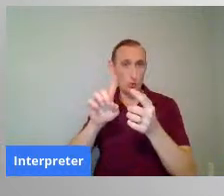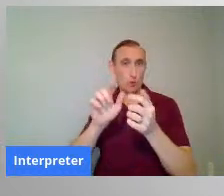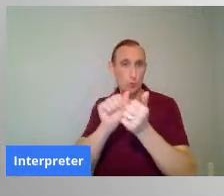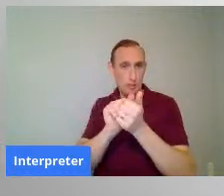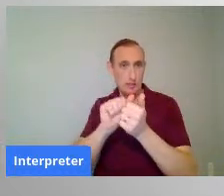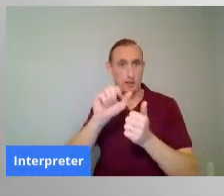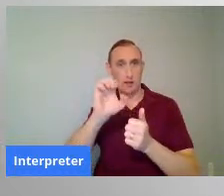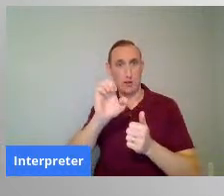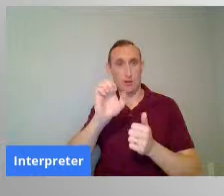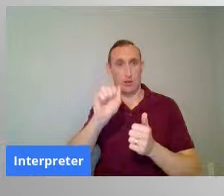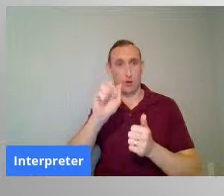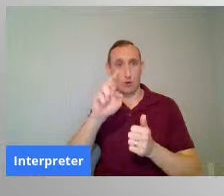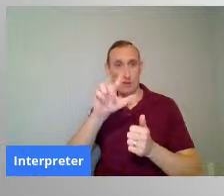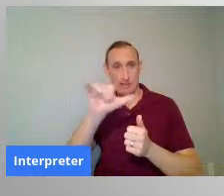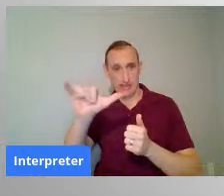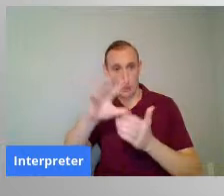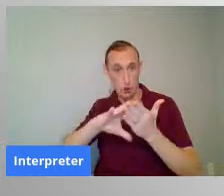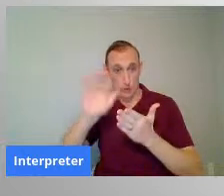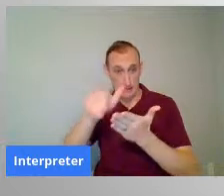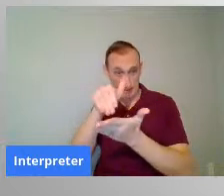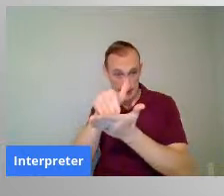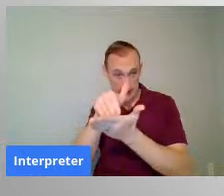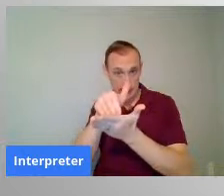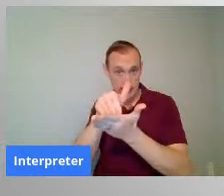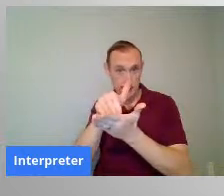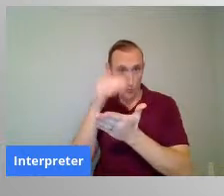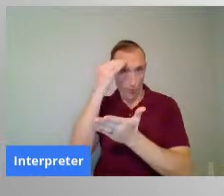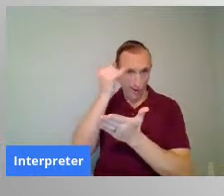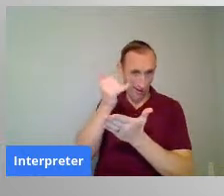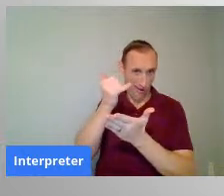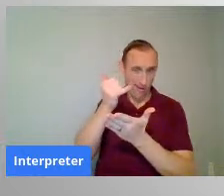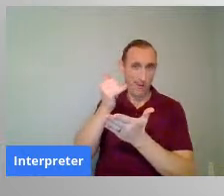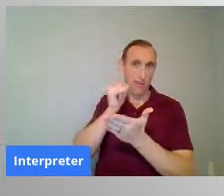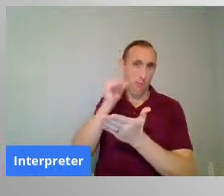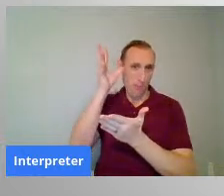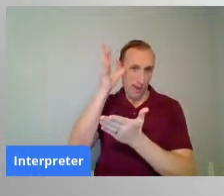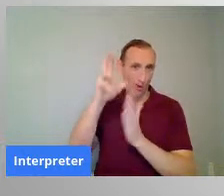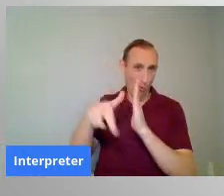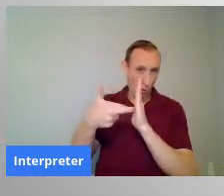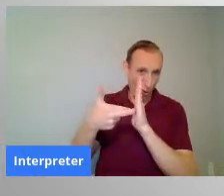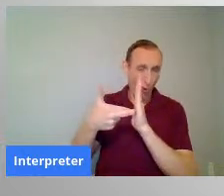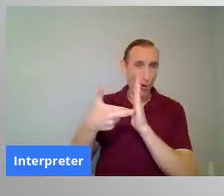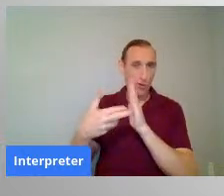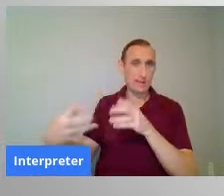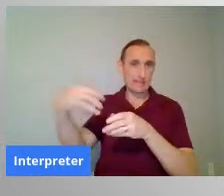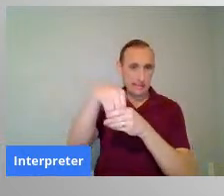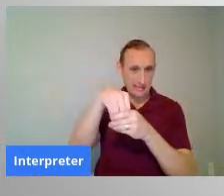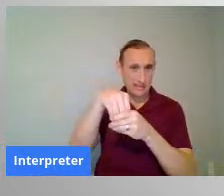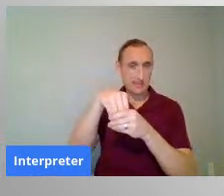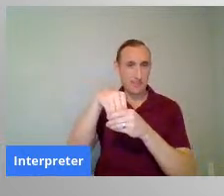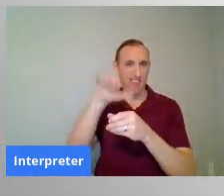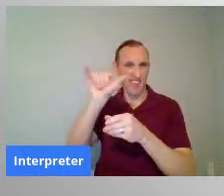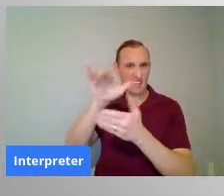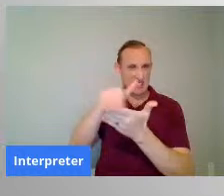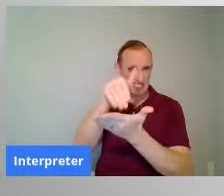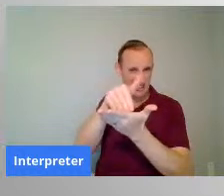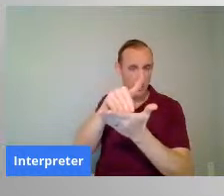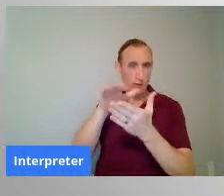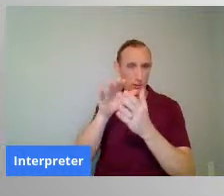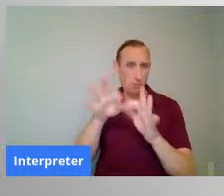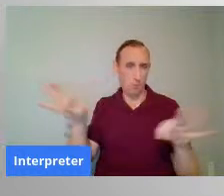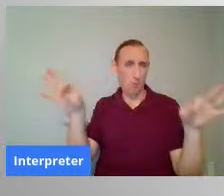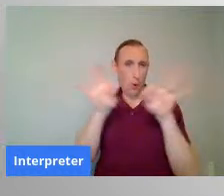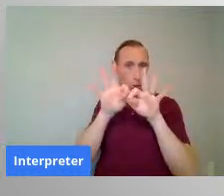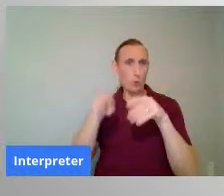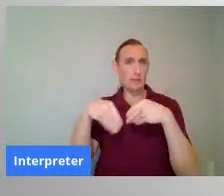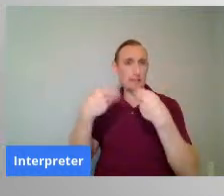learning center. Since the parent role in the early learning center is really important, we thought we needed to make sure we have a space for them